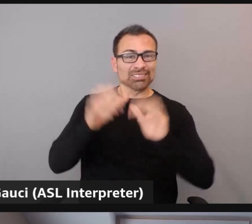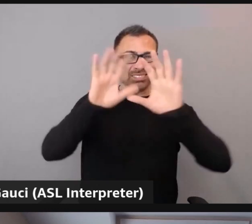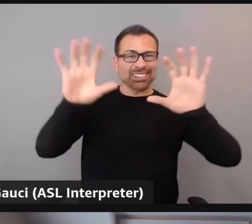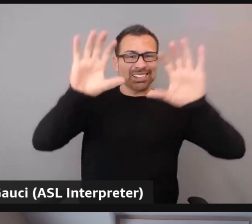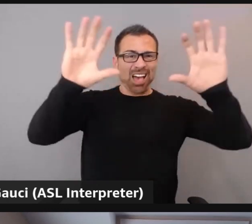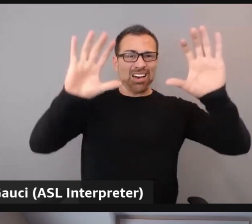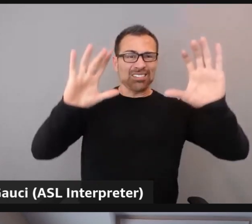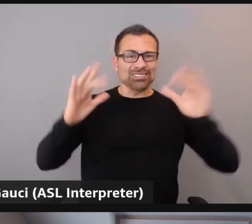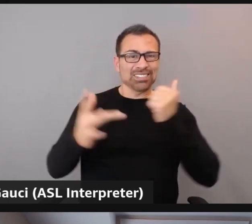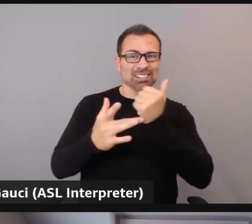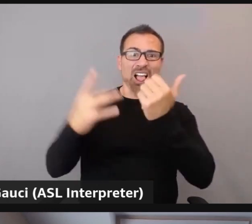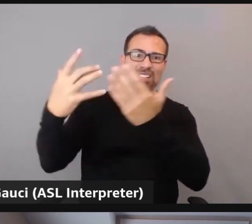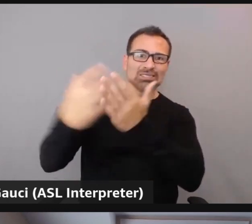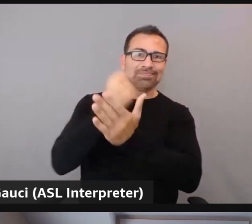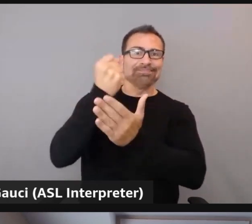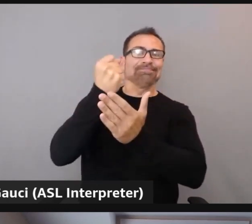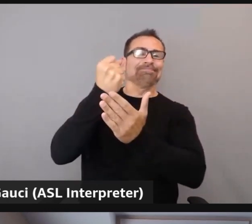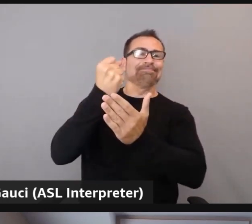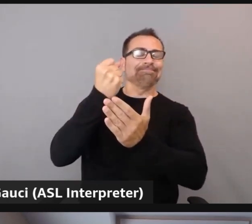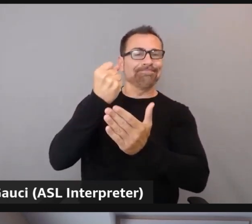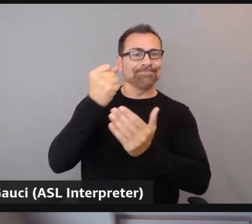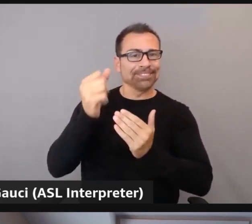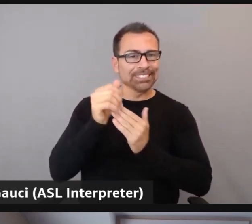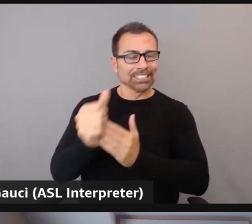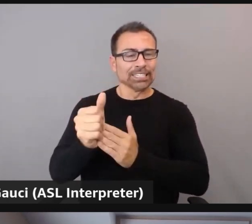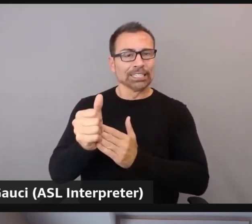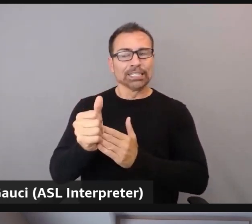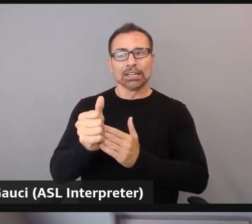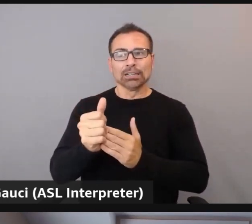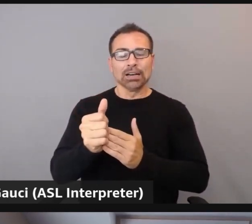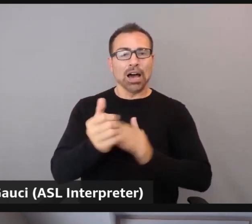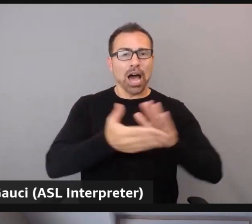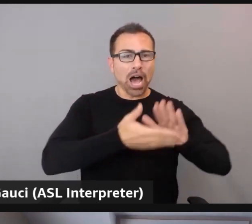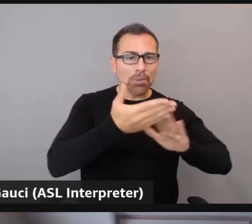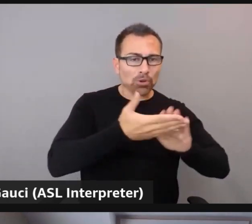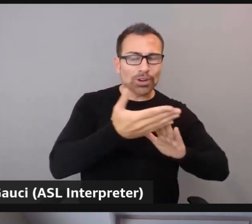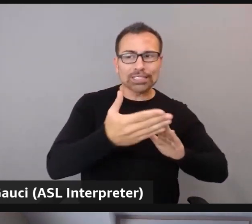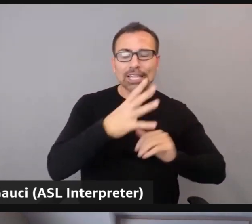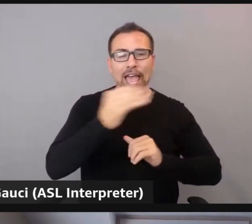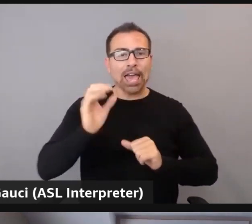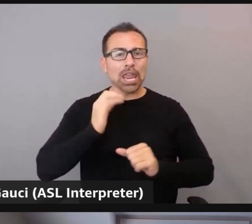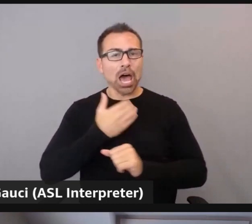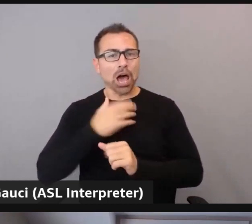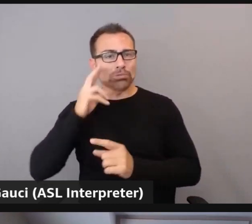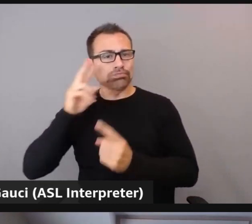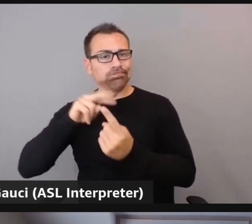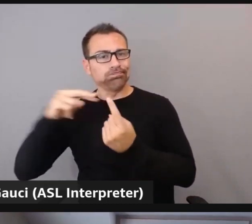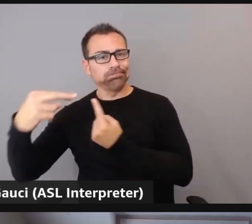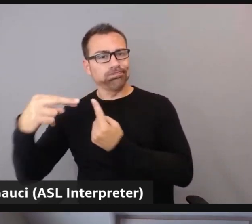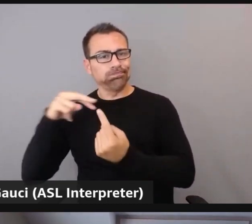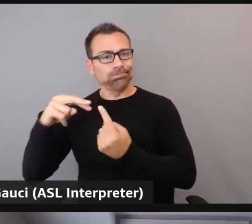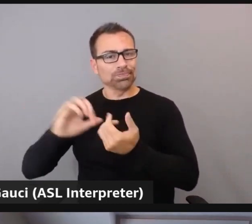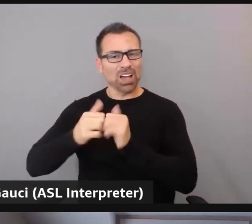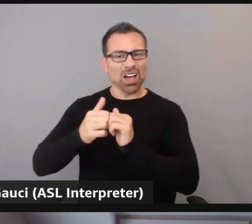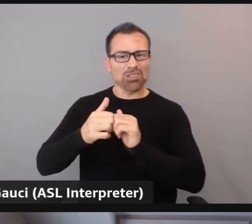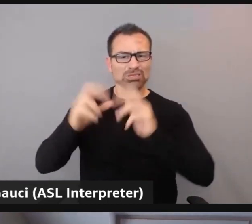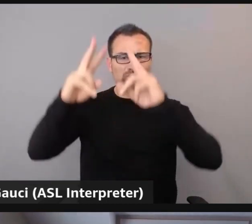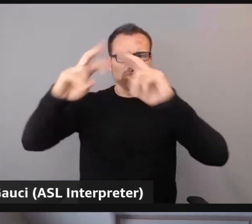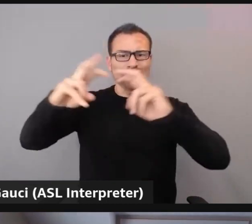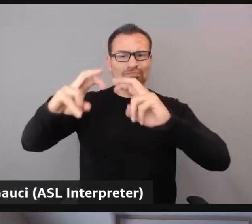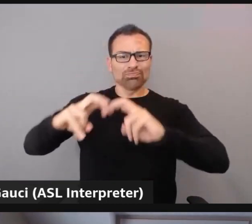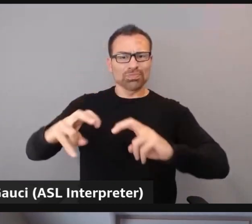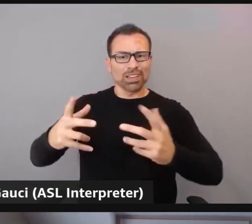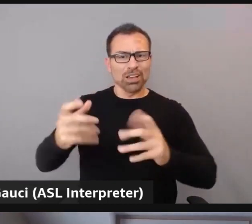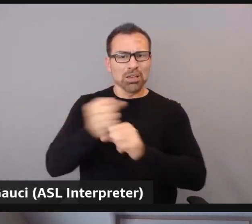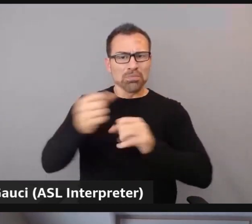of the how we operate, but really how we look at things, how we analyze things, how we make decisions, and kind of